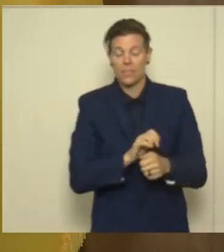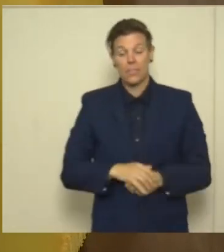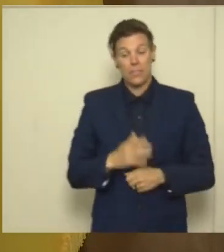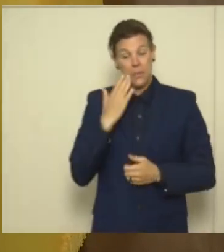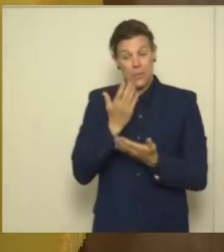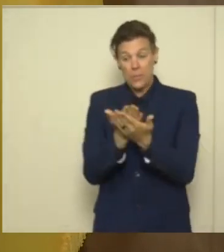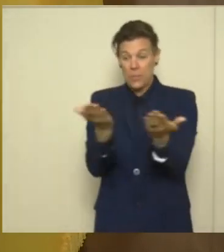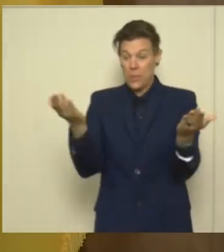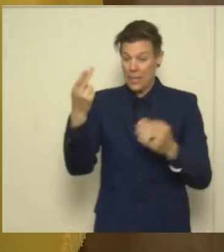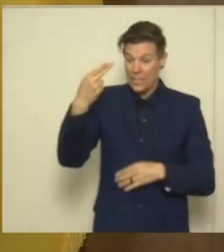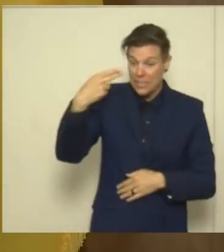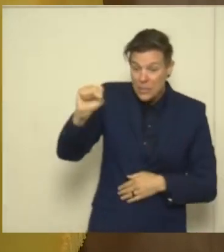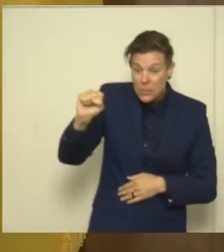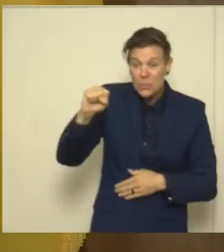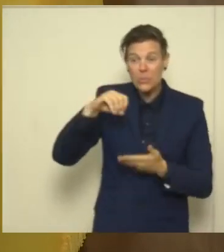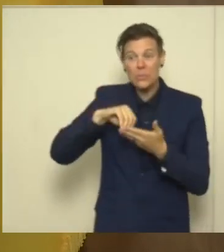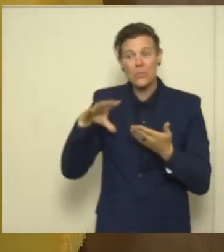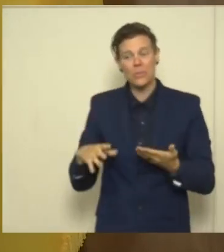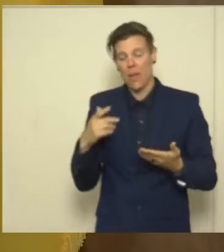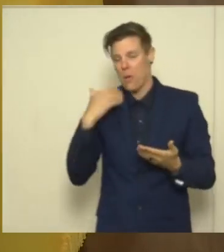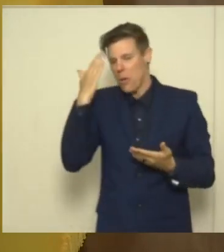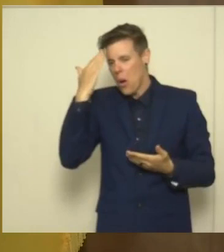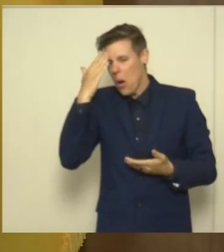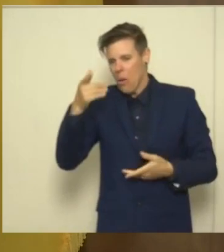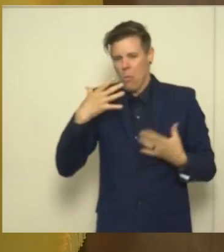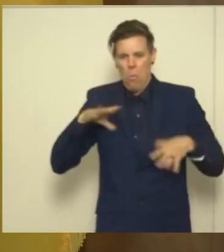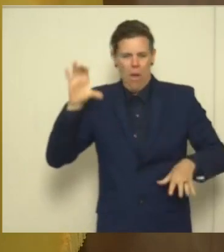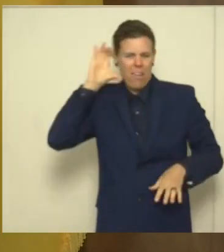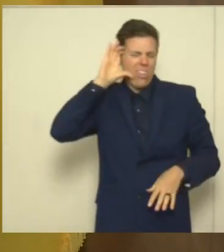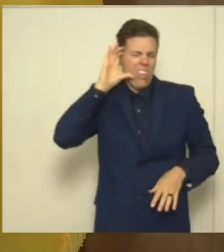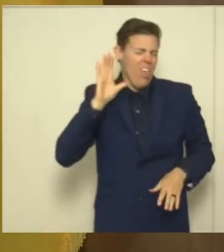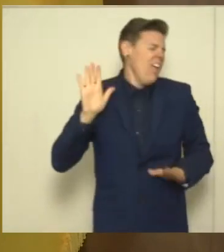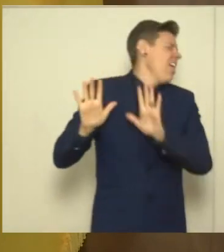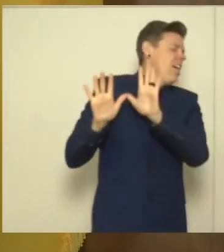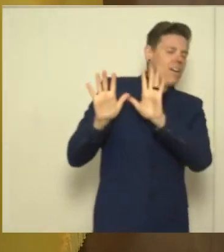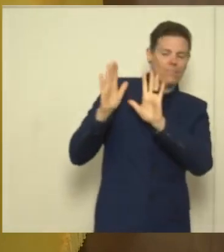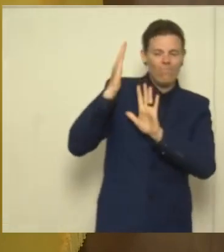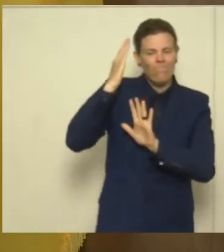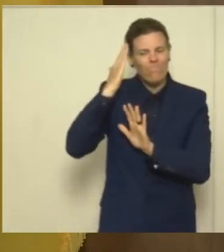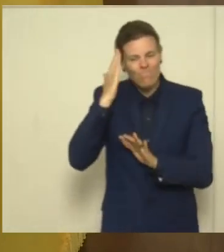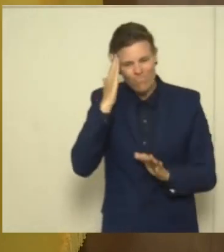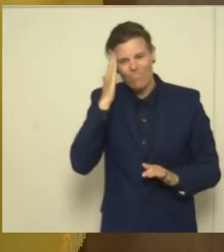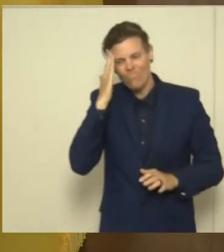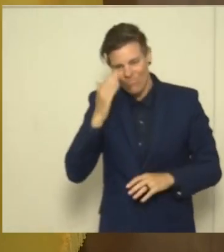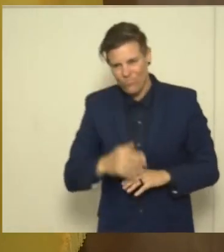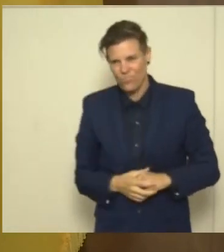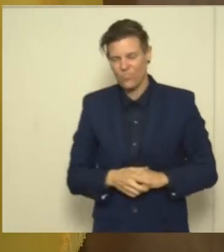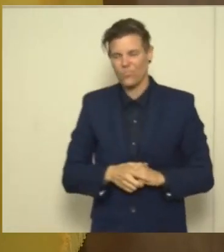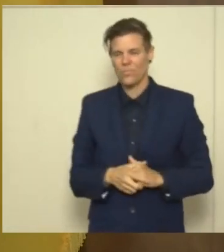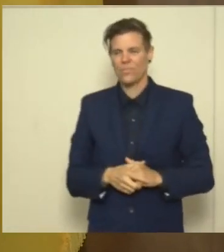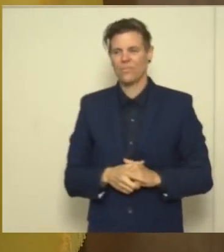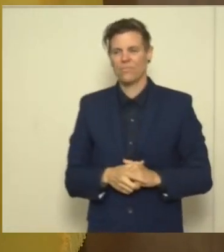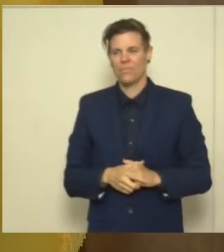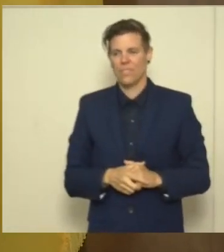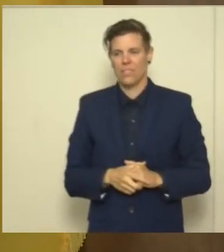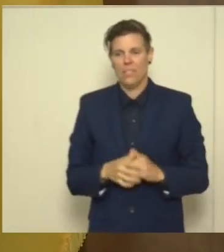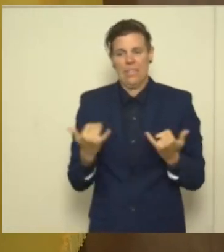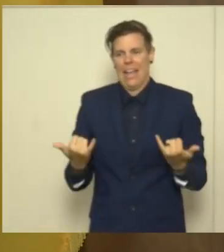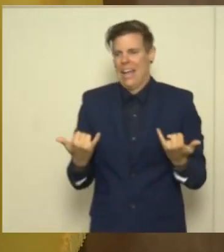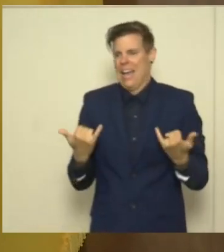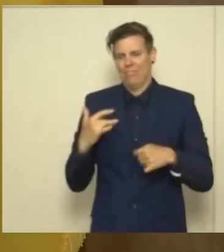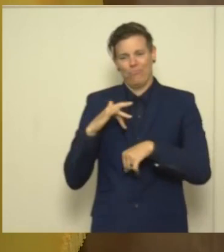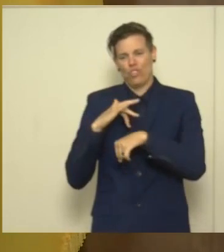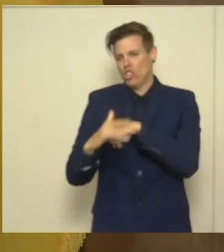it's too early, but I'm hopeful. And the better that we do, the less prevalent the virus is, then the